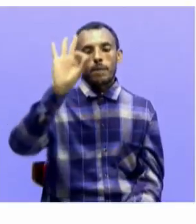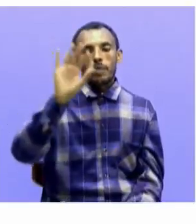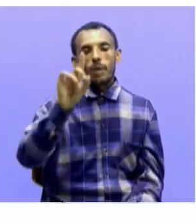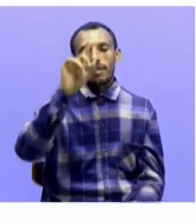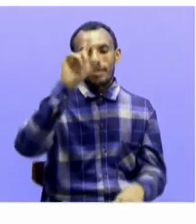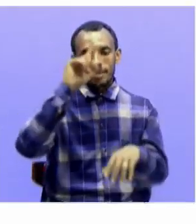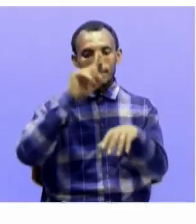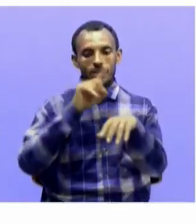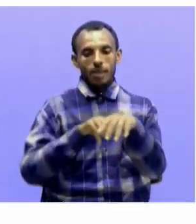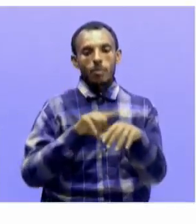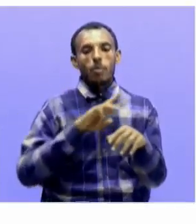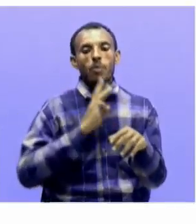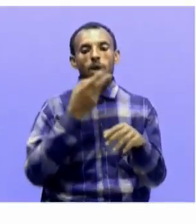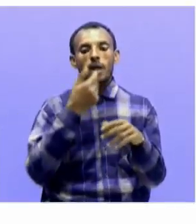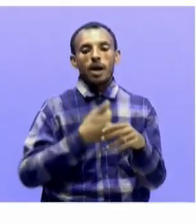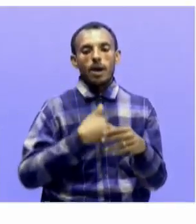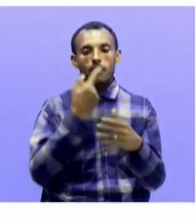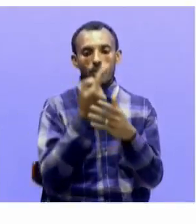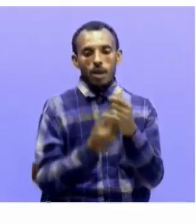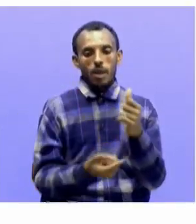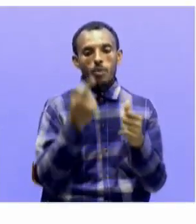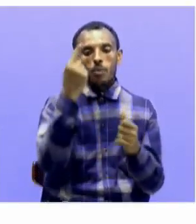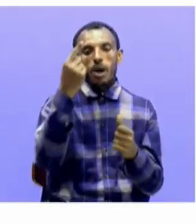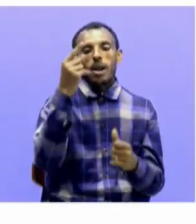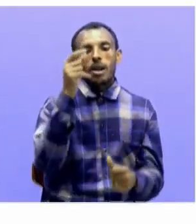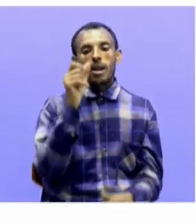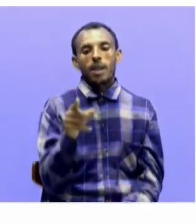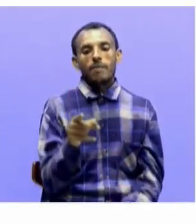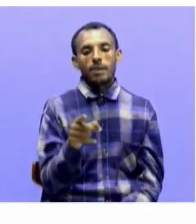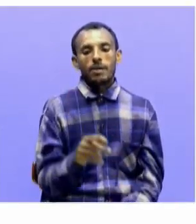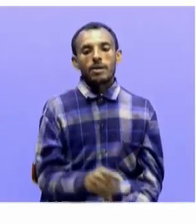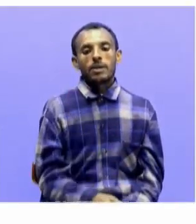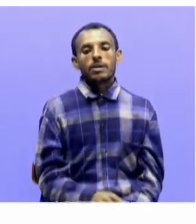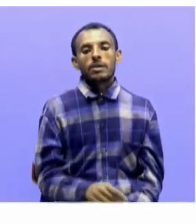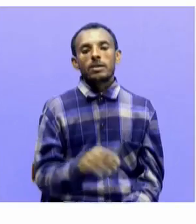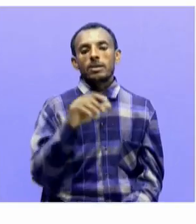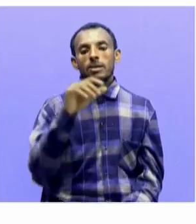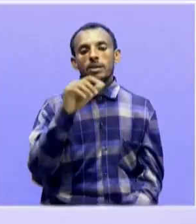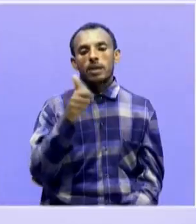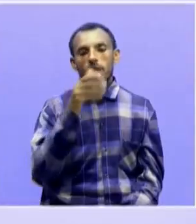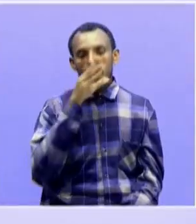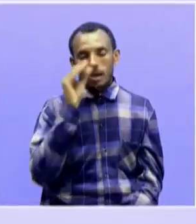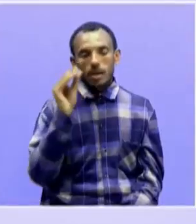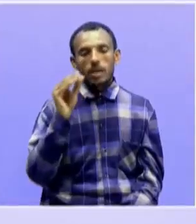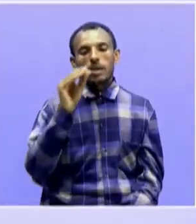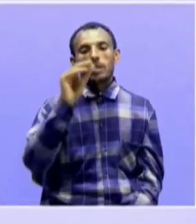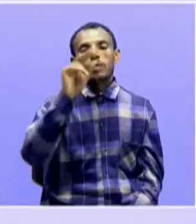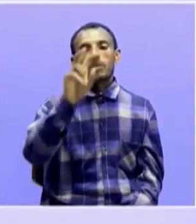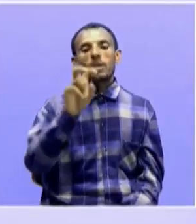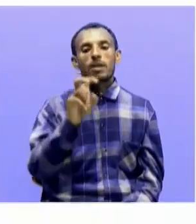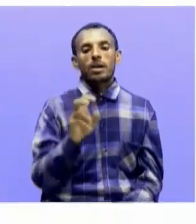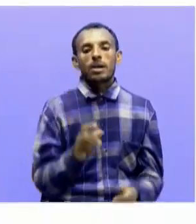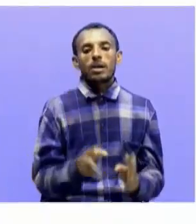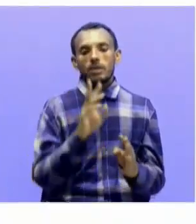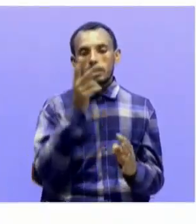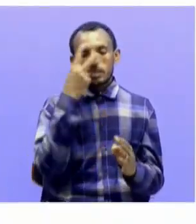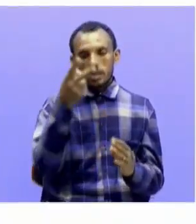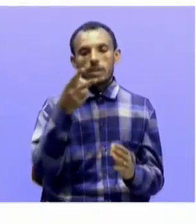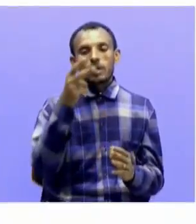have only one 11. We have written 10 and 20 there. Let's see 12.